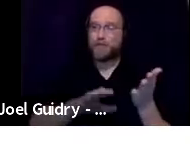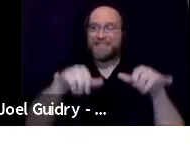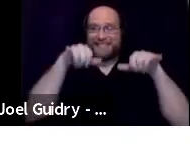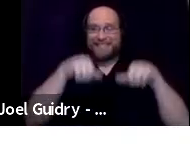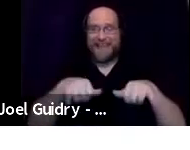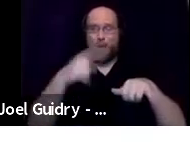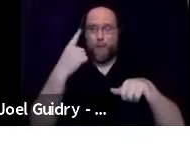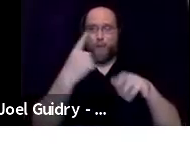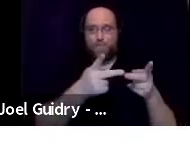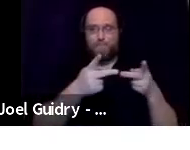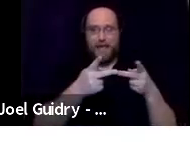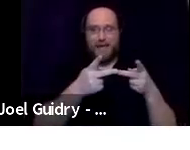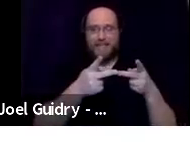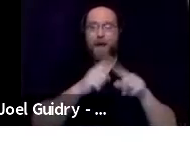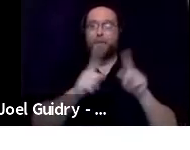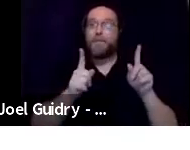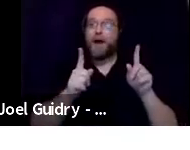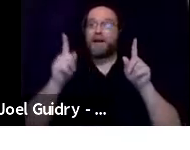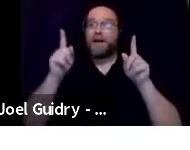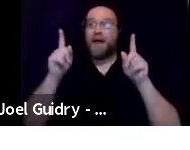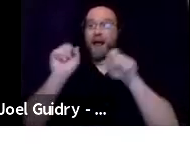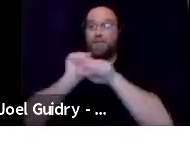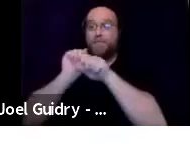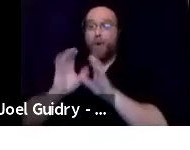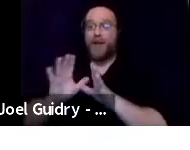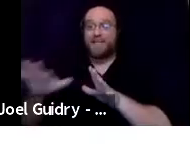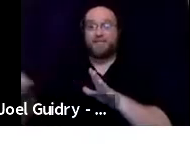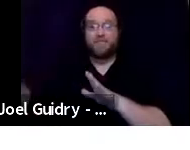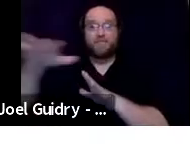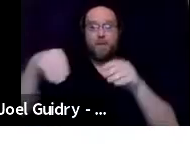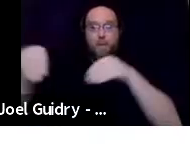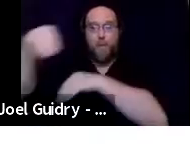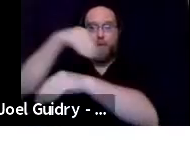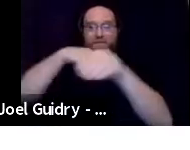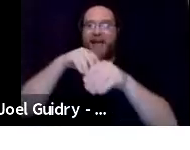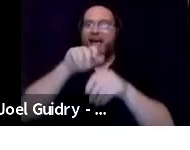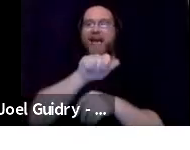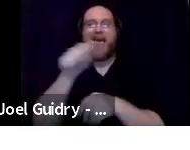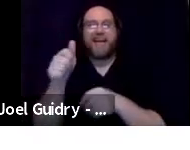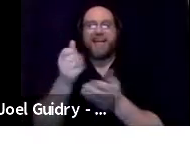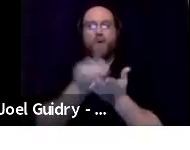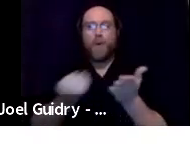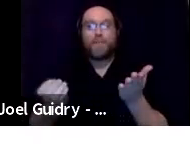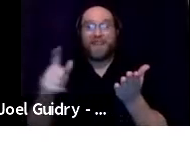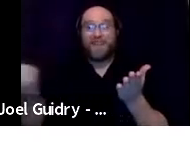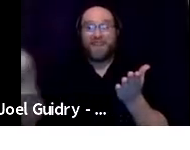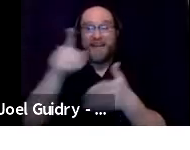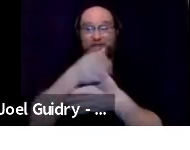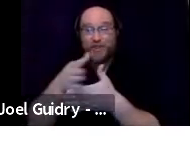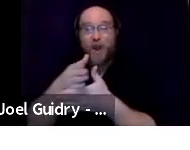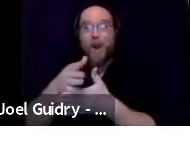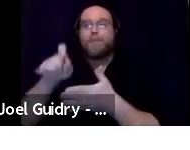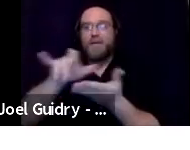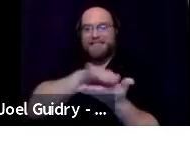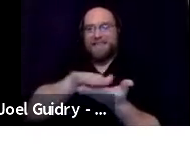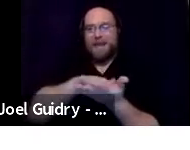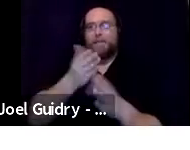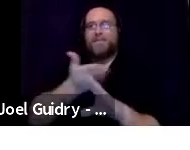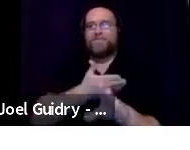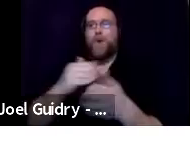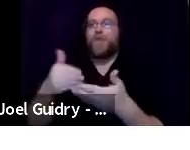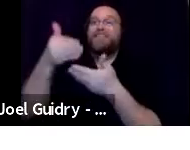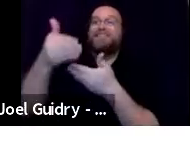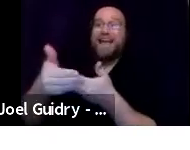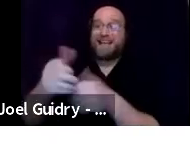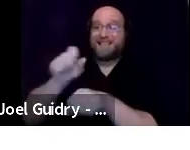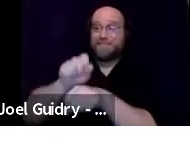place, but the employees are moving, any shared equipment must be sanitized before the next employee arrives. Next, there have